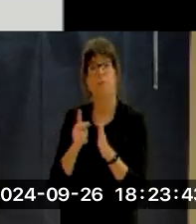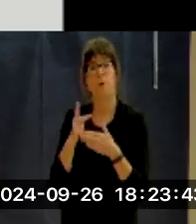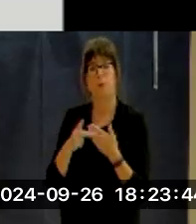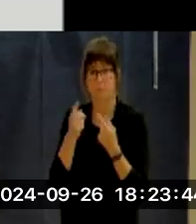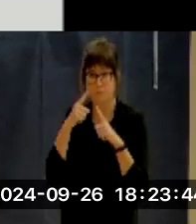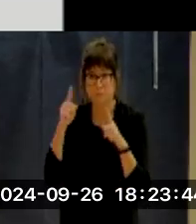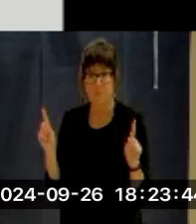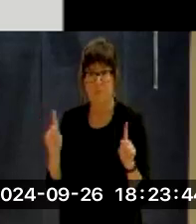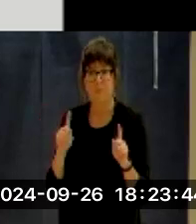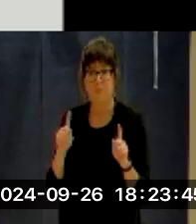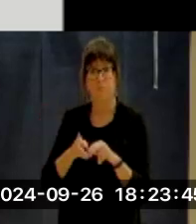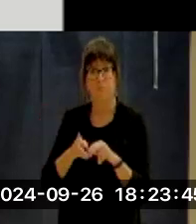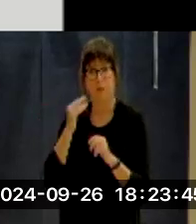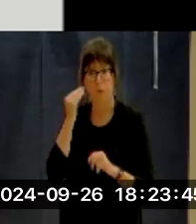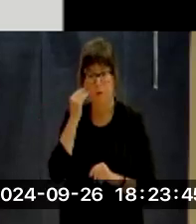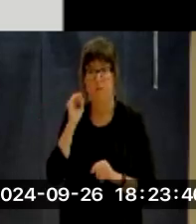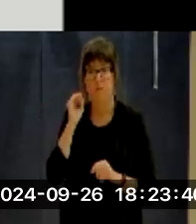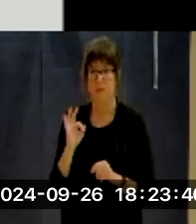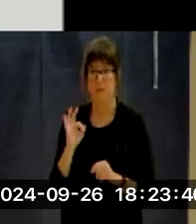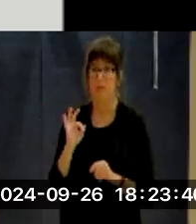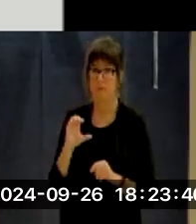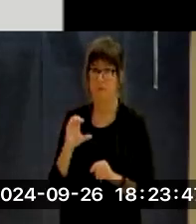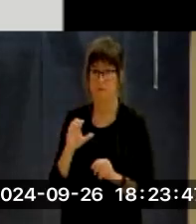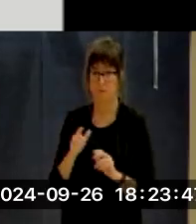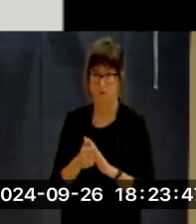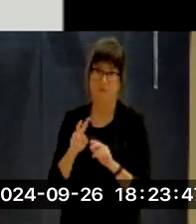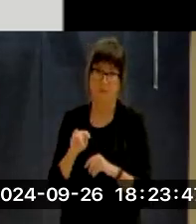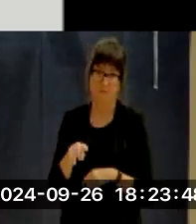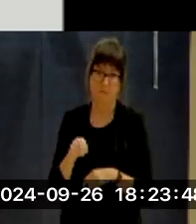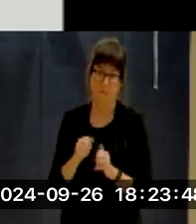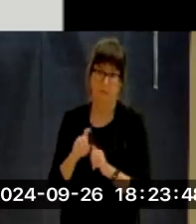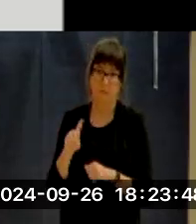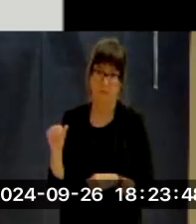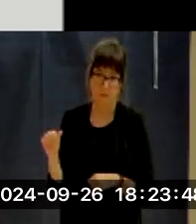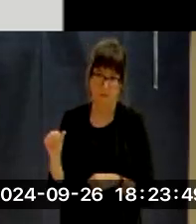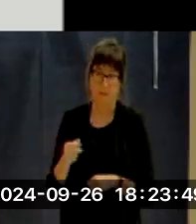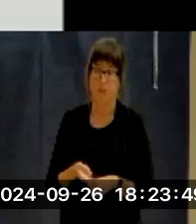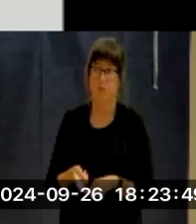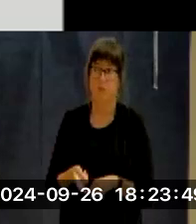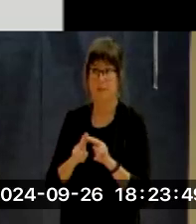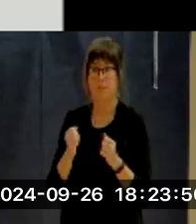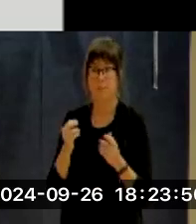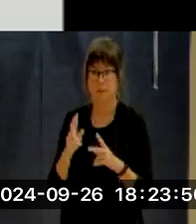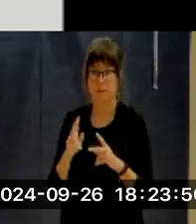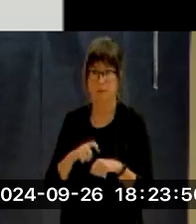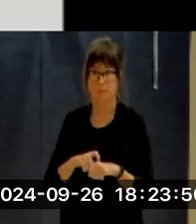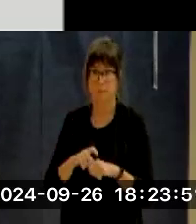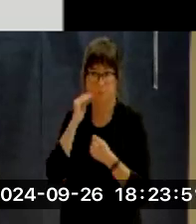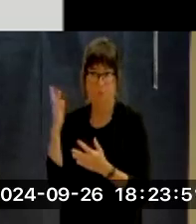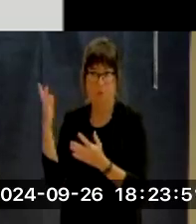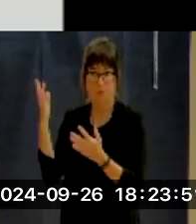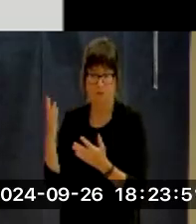in increasing awareness of the needs of crime victims with disabilities, increasing the number of reports of crimes against people with